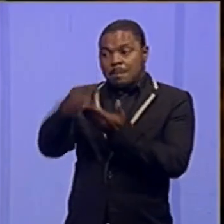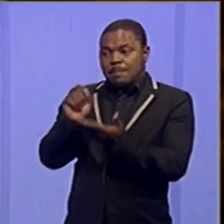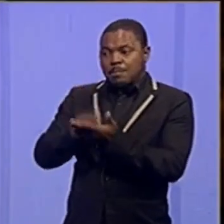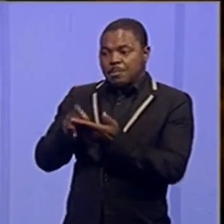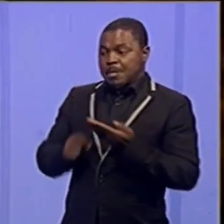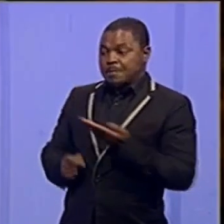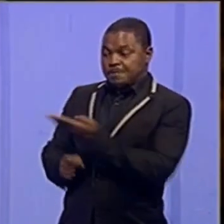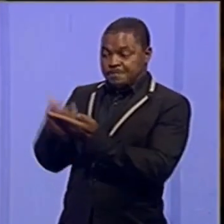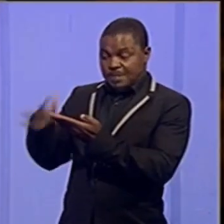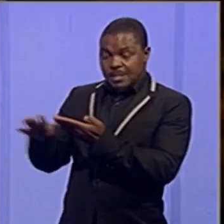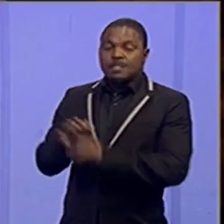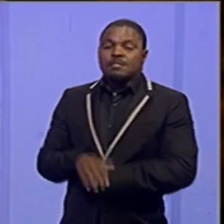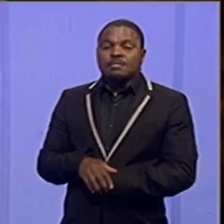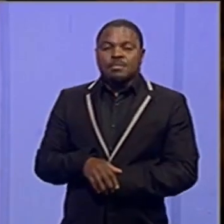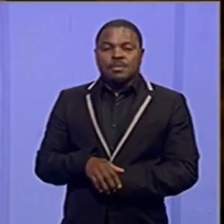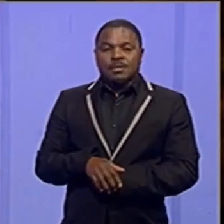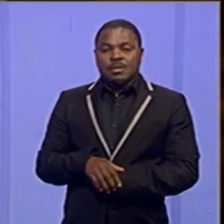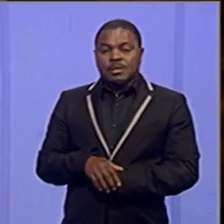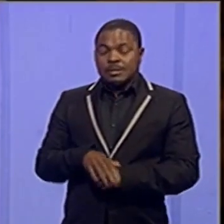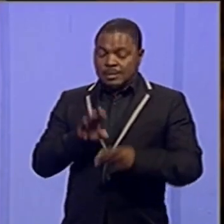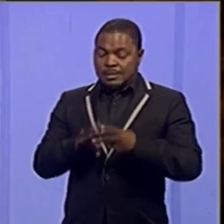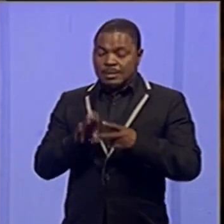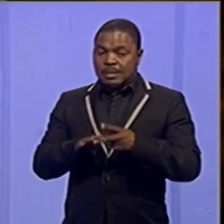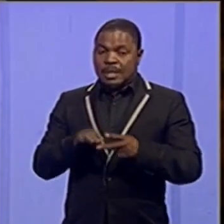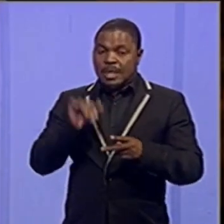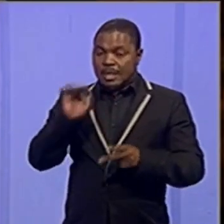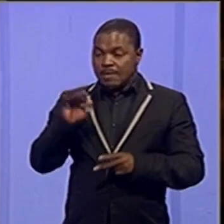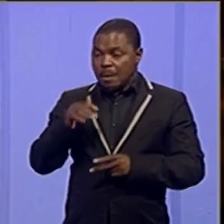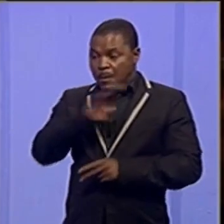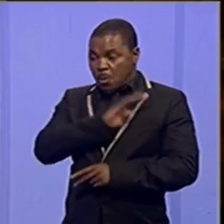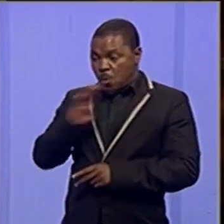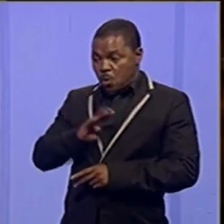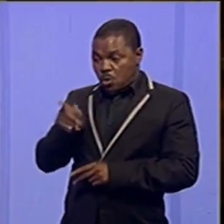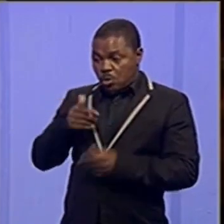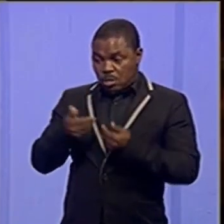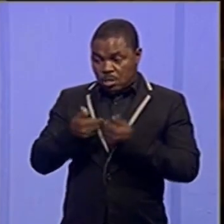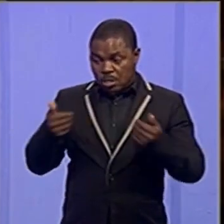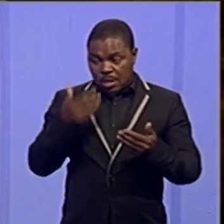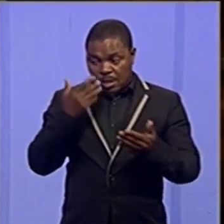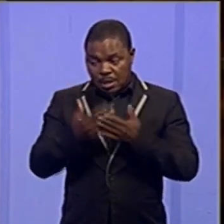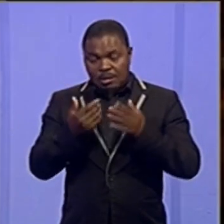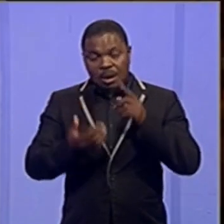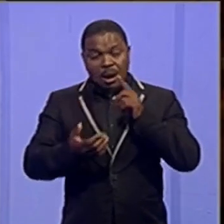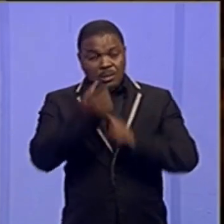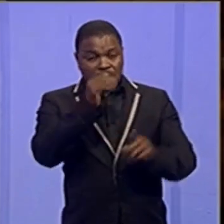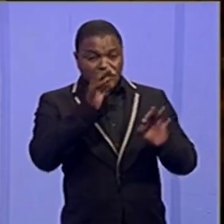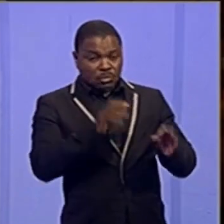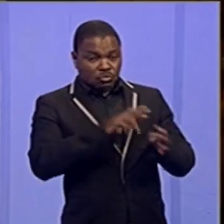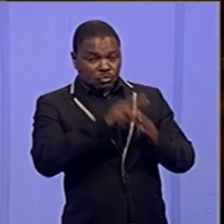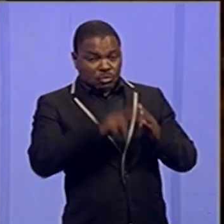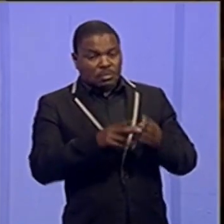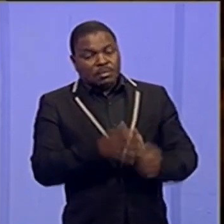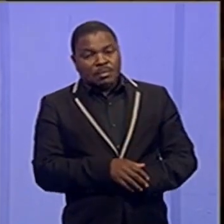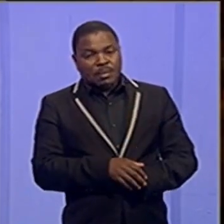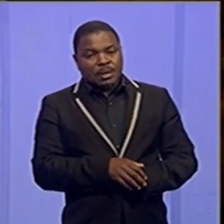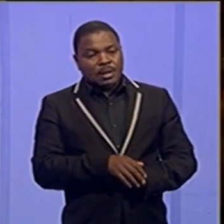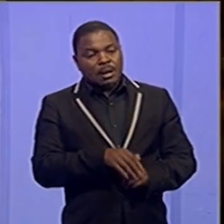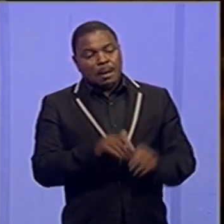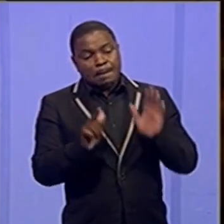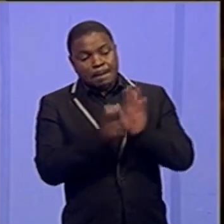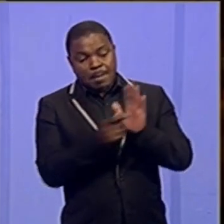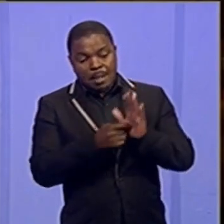placed emphasis on the fact that if the demarcation board was supposed to achieve the results what was envisaged in the